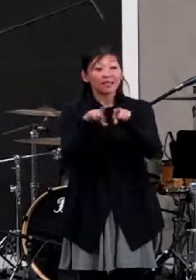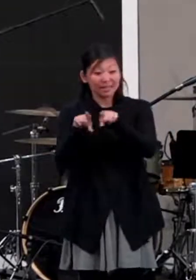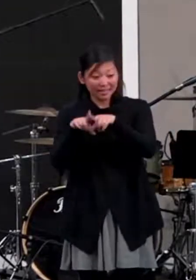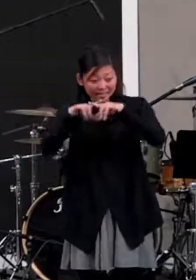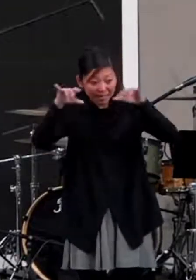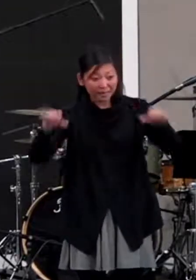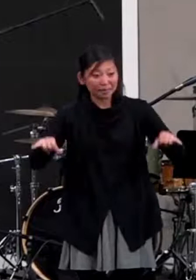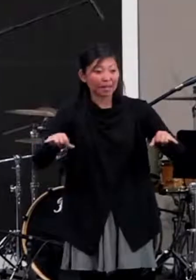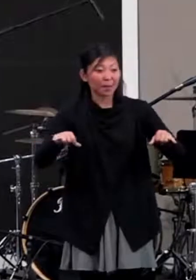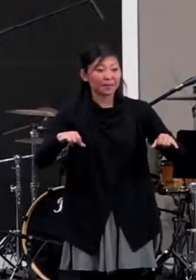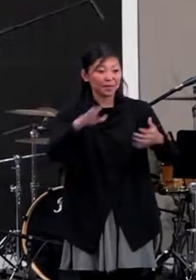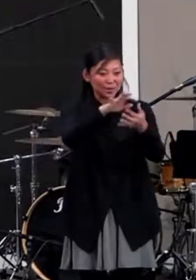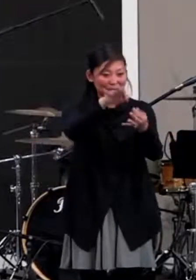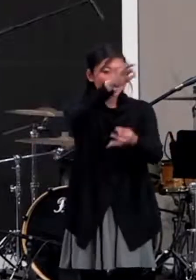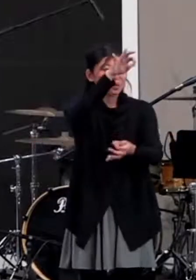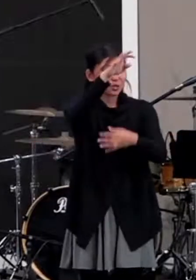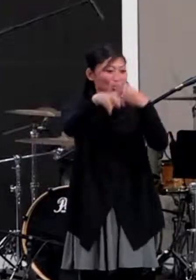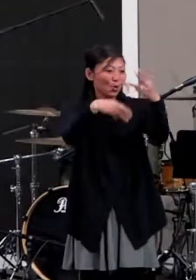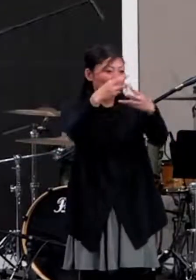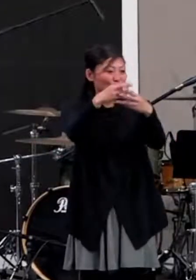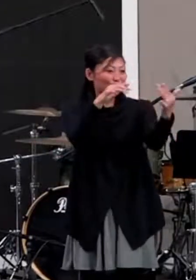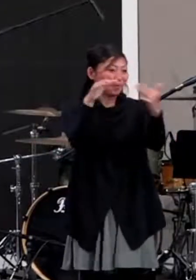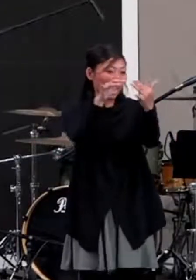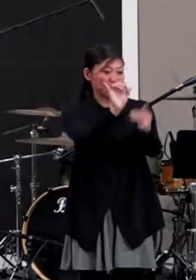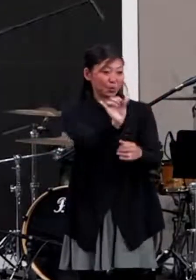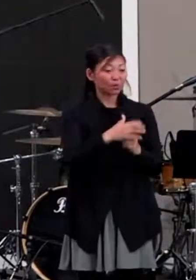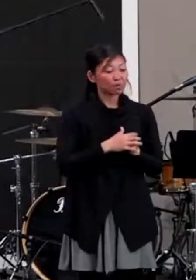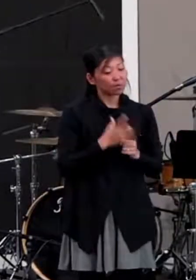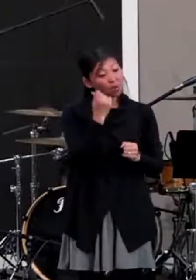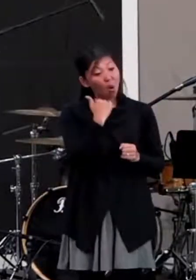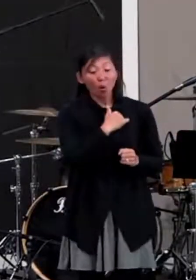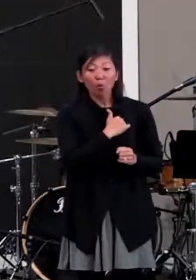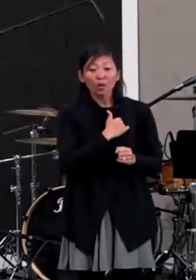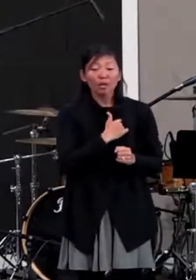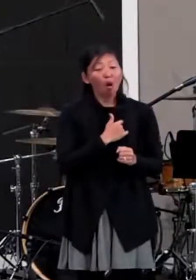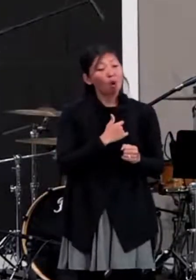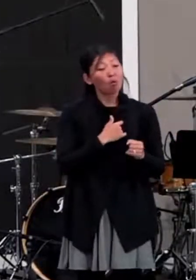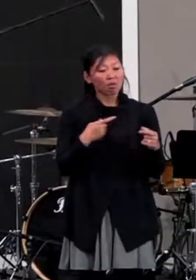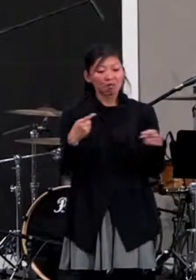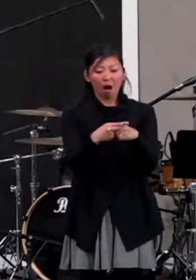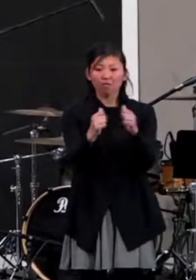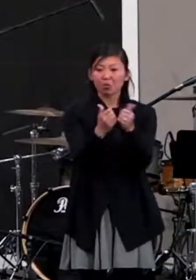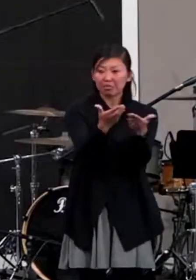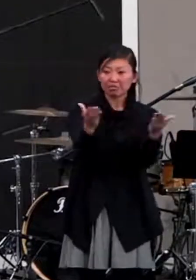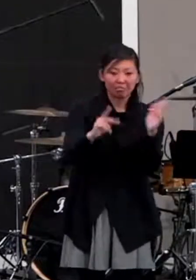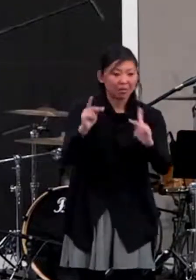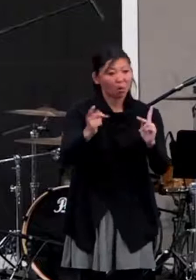us. We get the conflict among us. We experience that all the time.